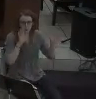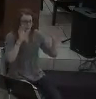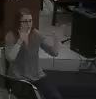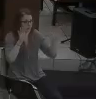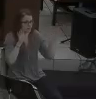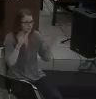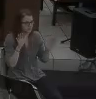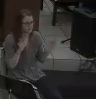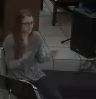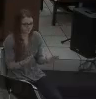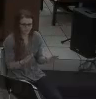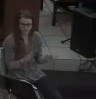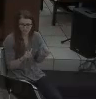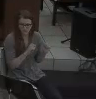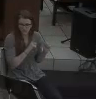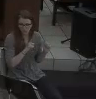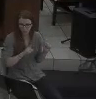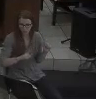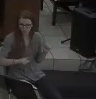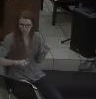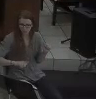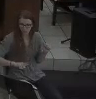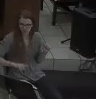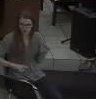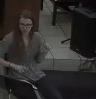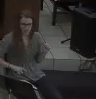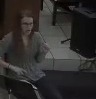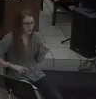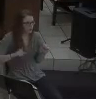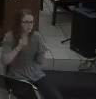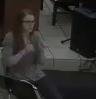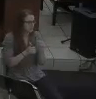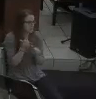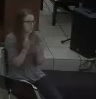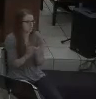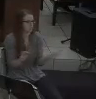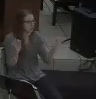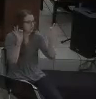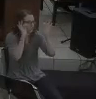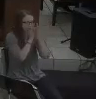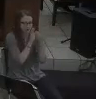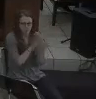Great is the Lord and most worthy of